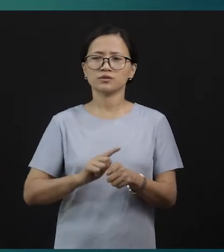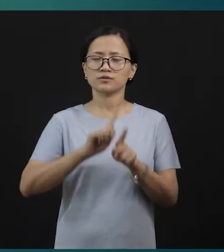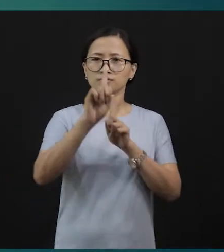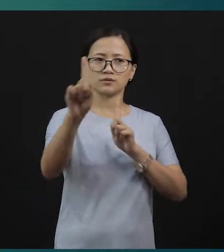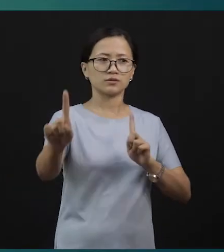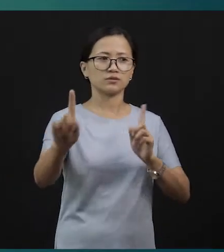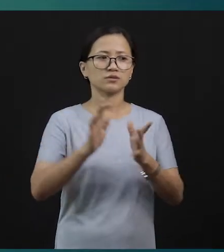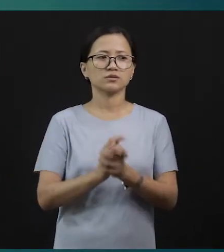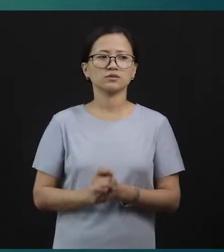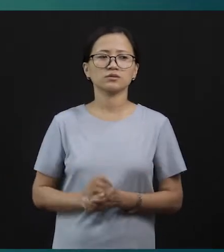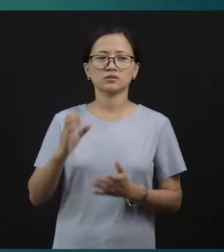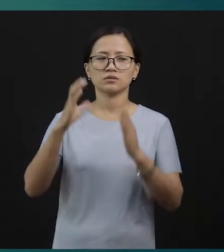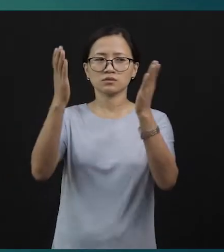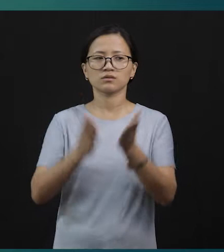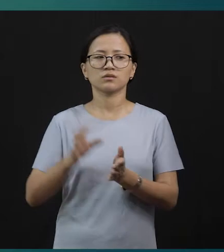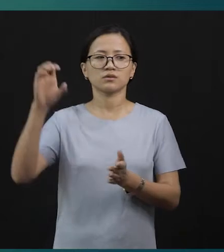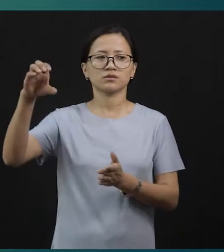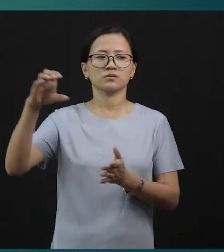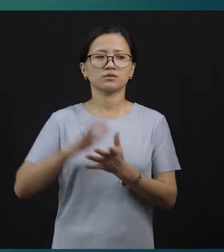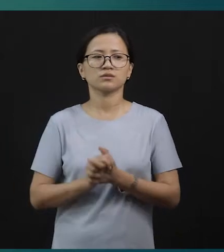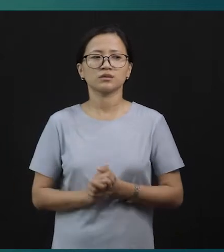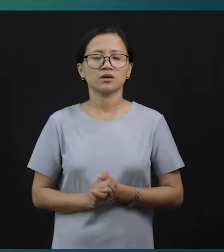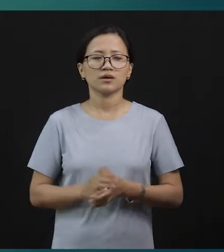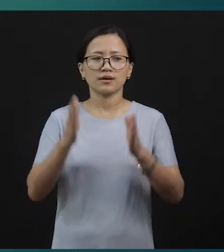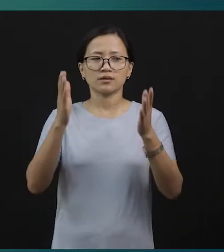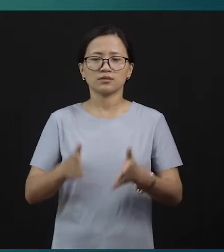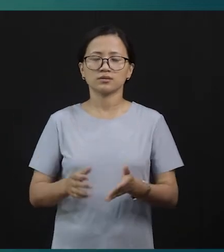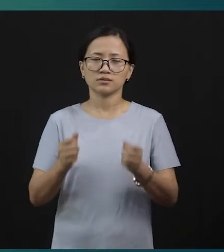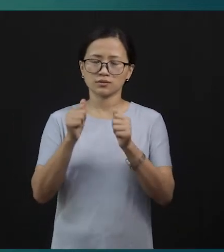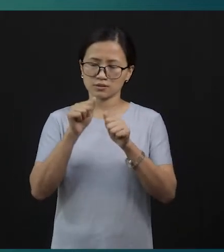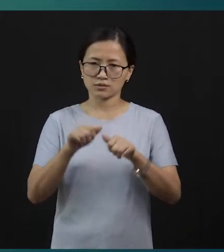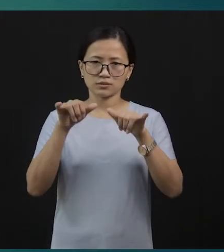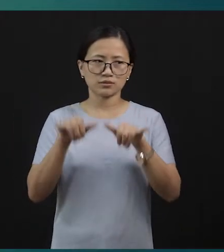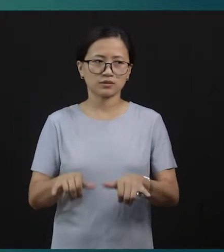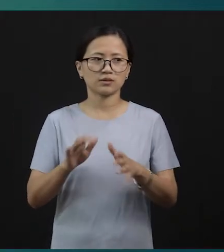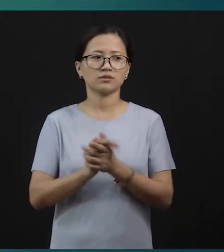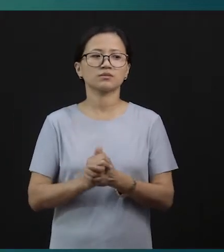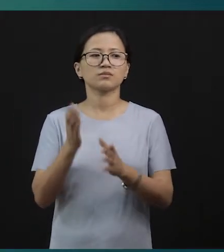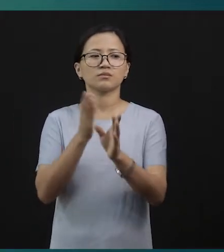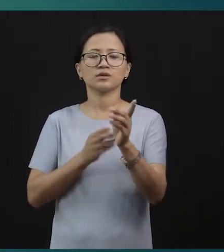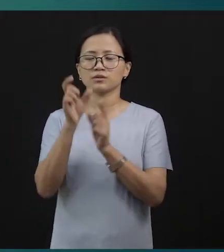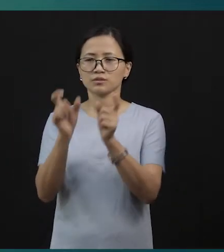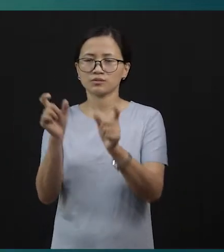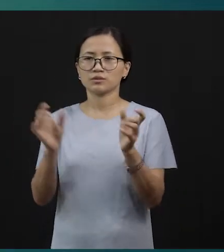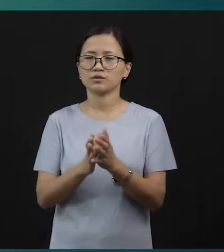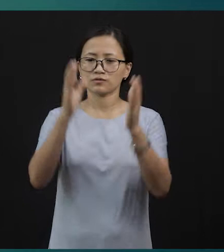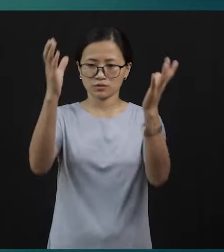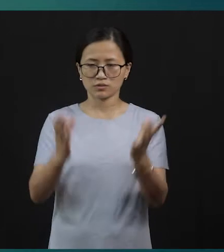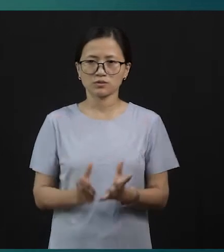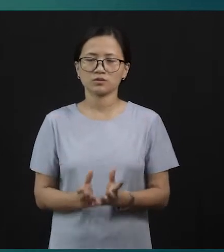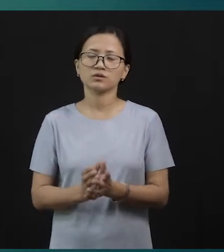that country. Colony, a country or area under the control of